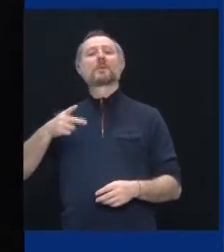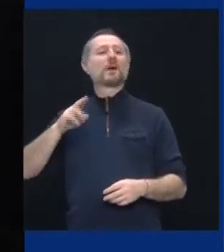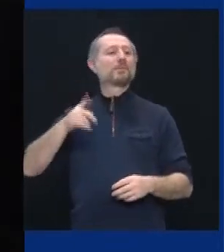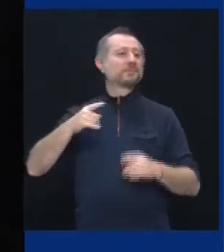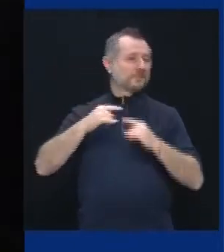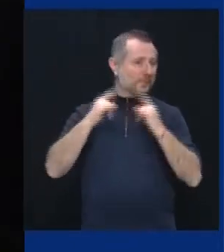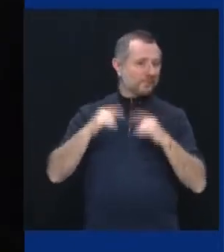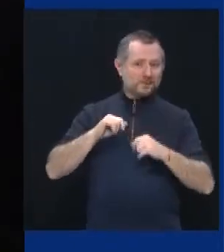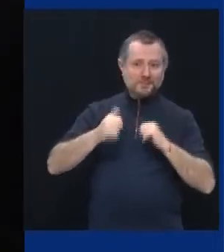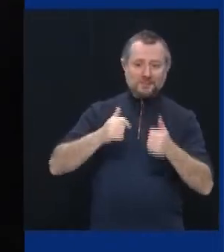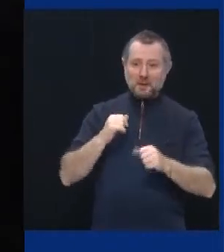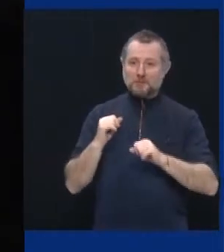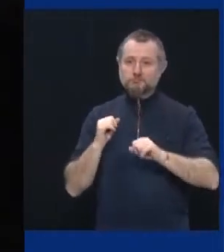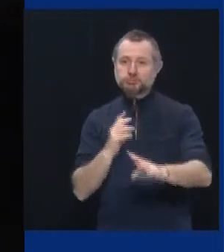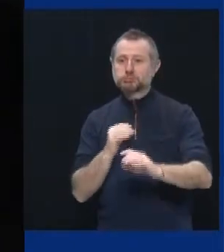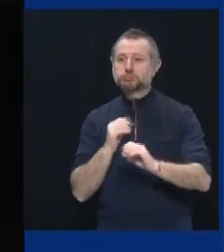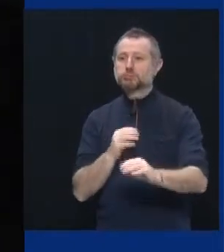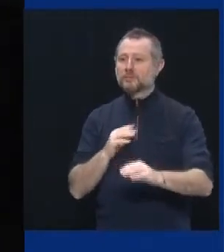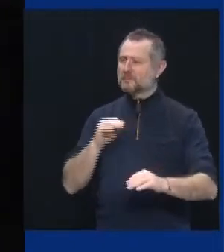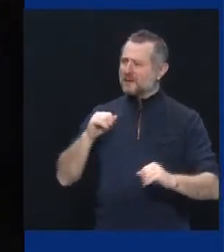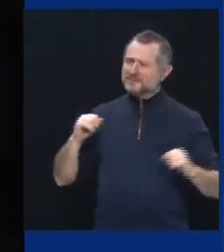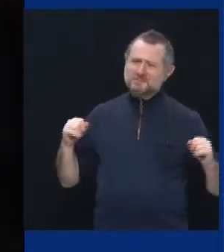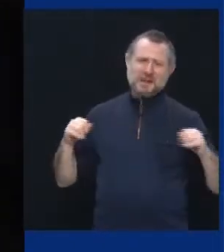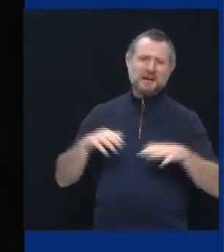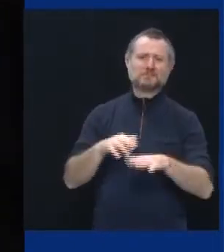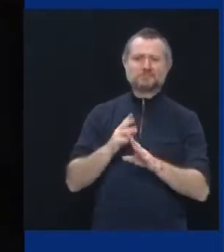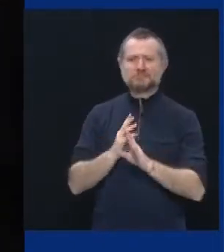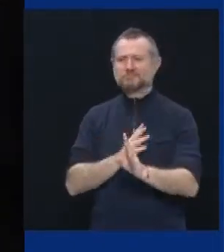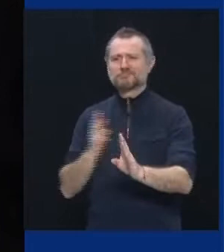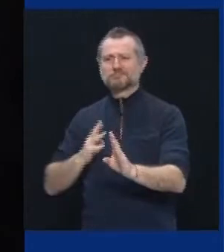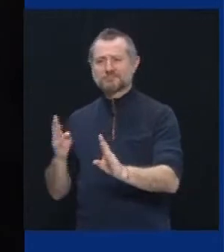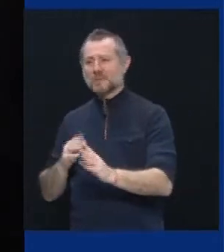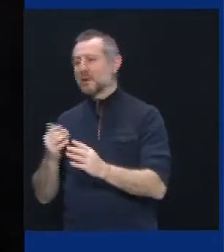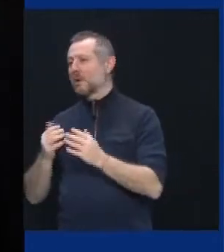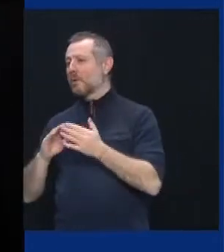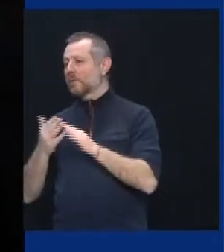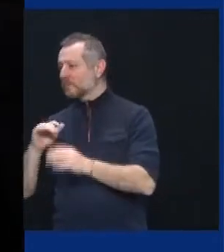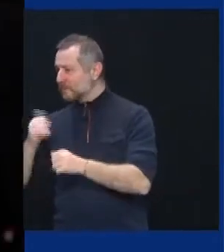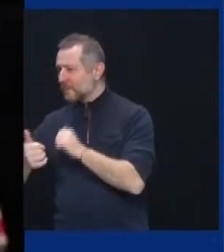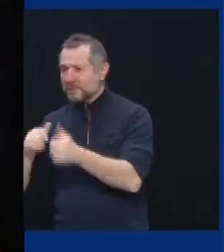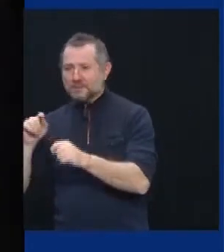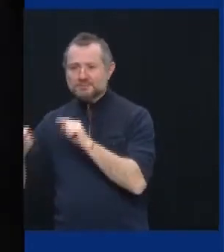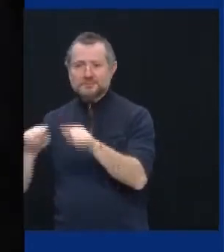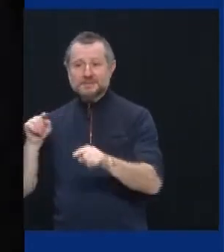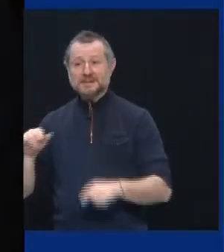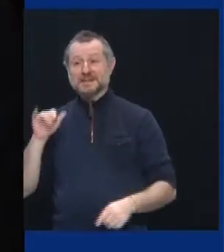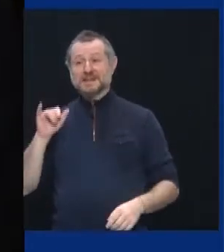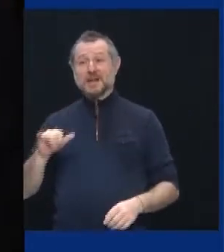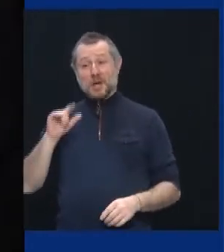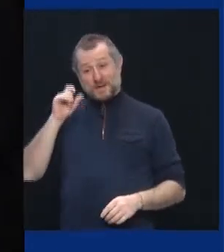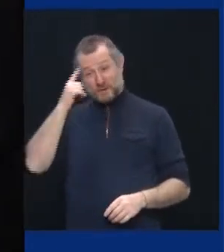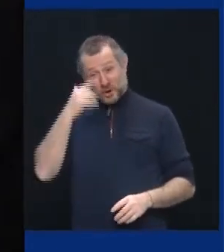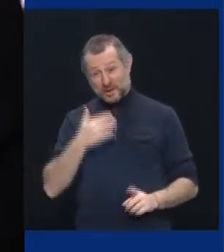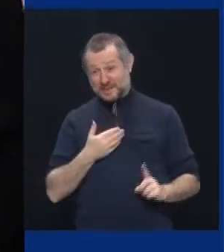locations, community-based locations all across. This governor, from the